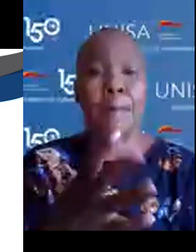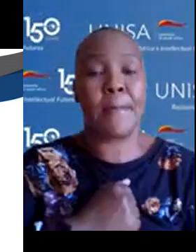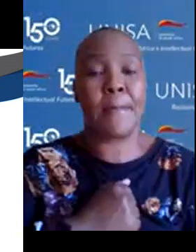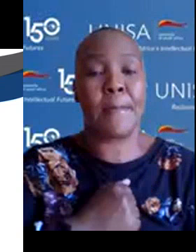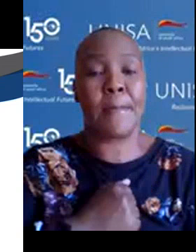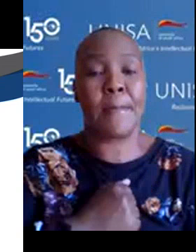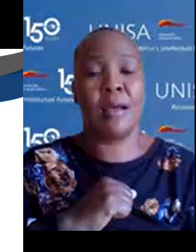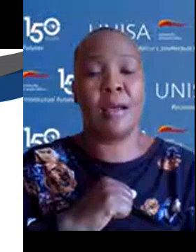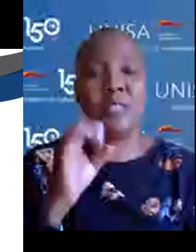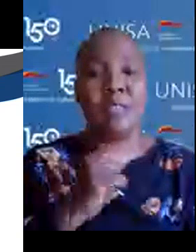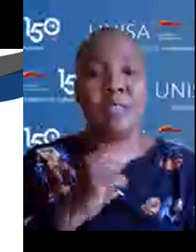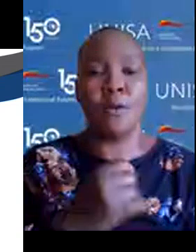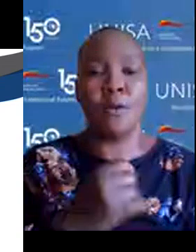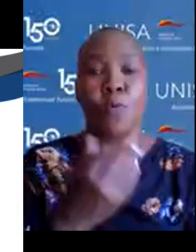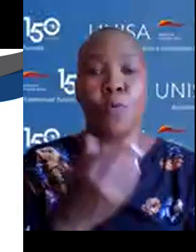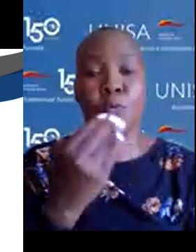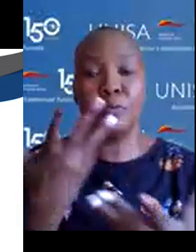yet?